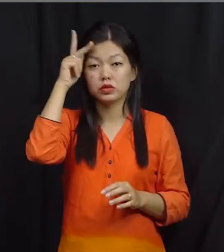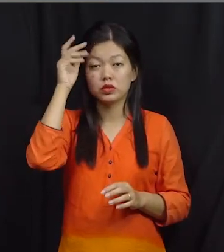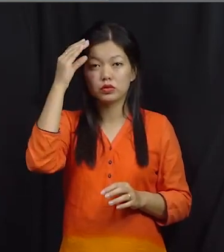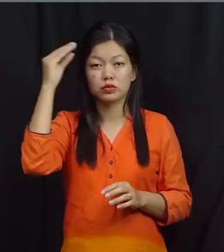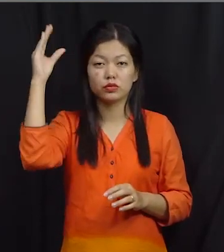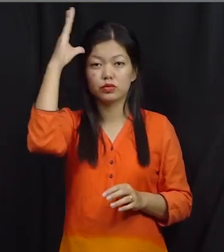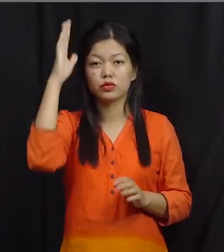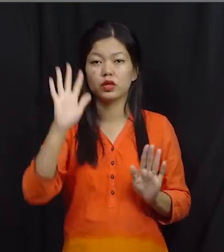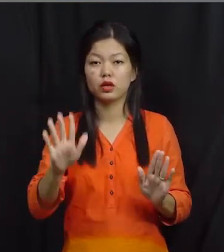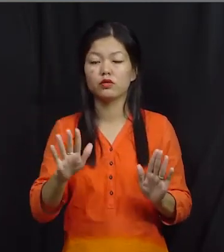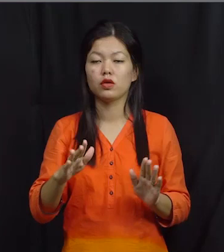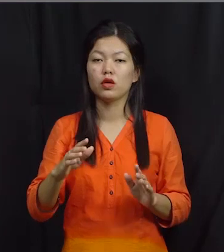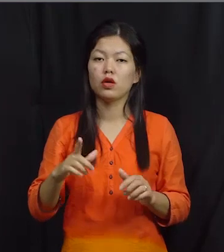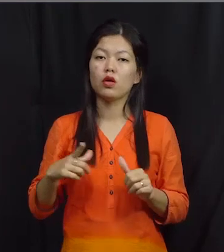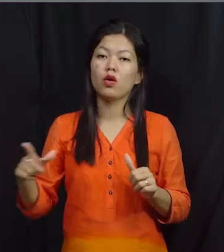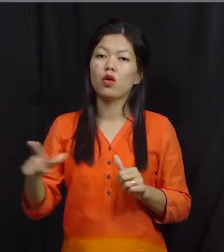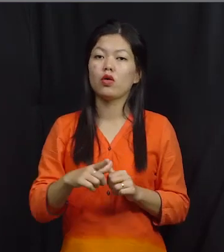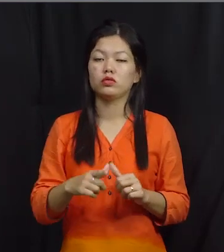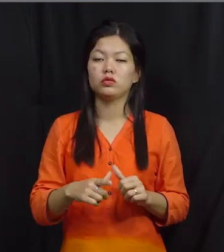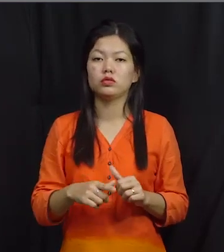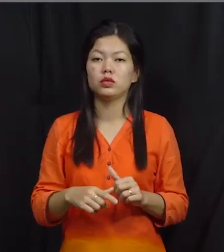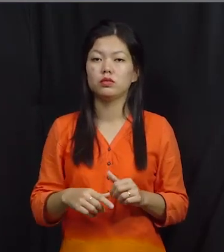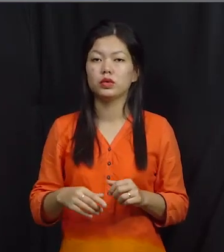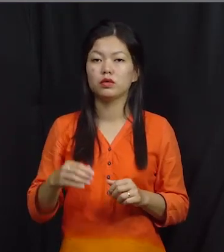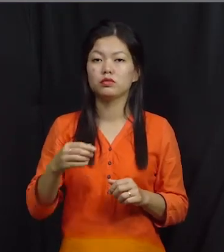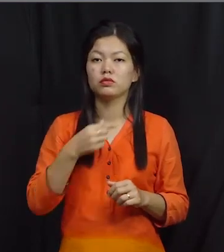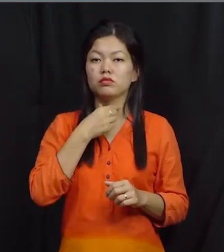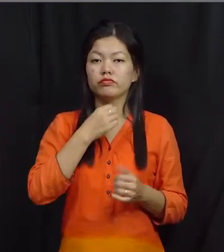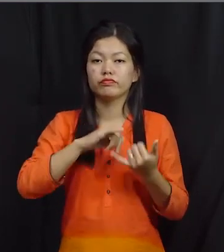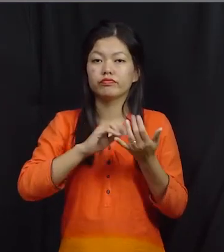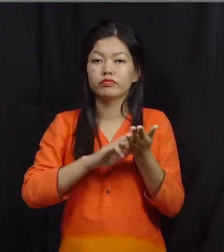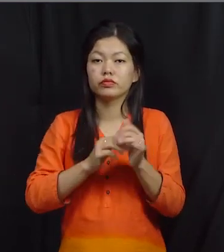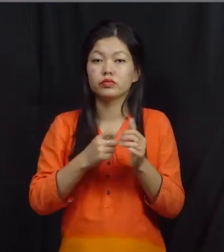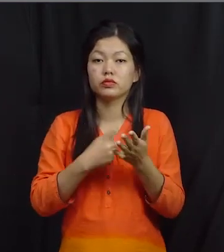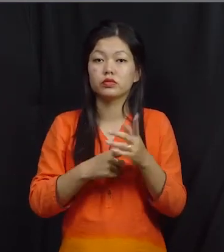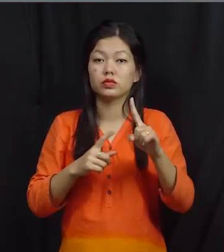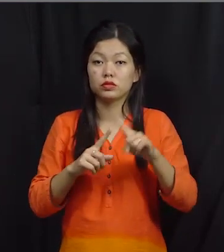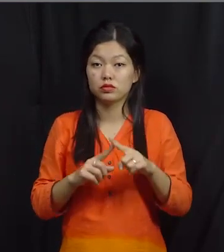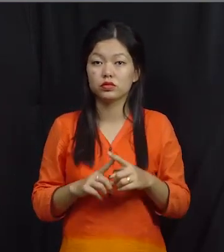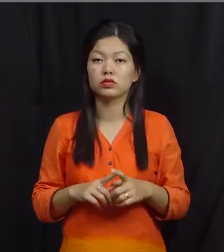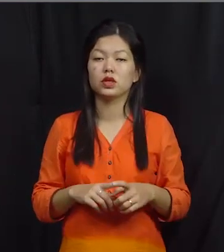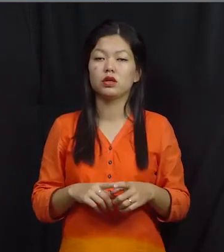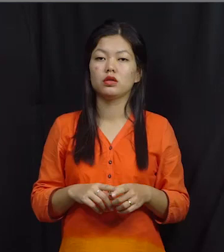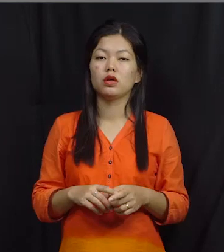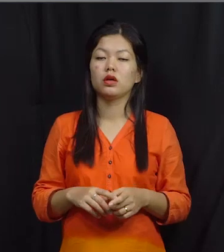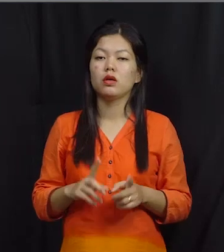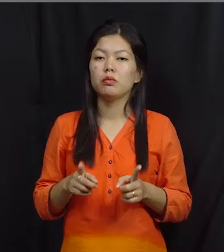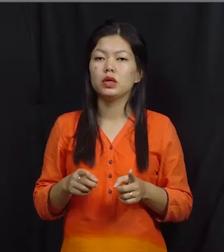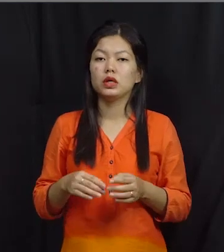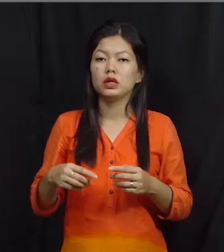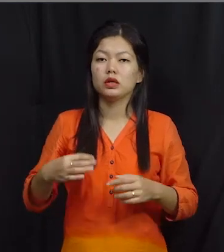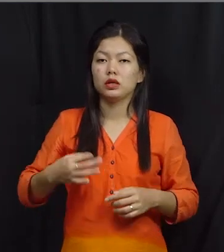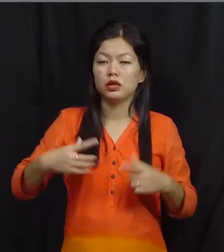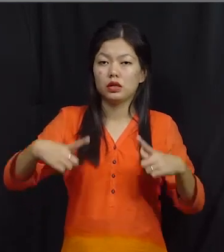And students, we must know that life is not full of bed of roses, but sometimes we have to face problems also, right? And